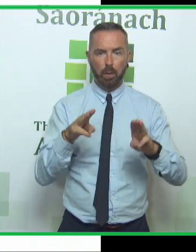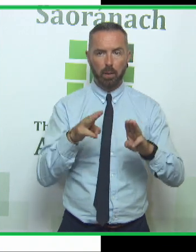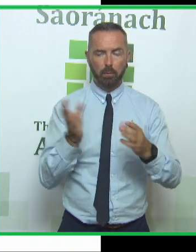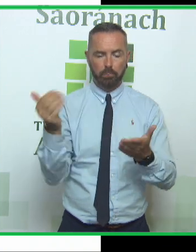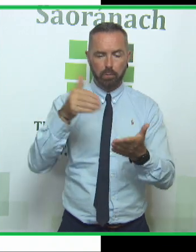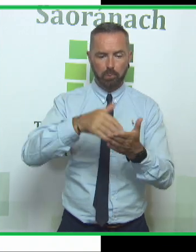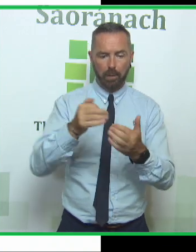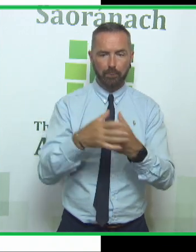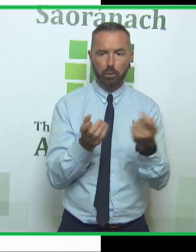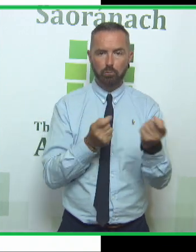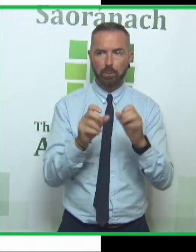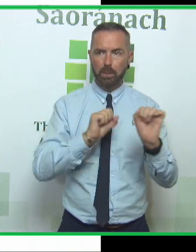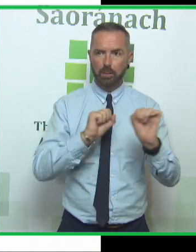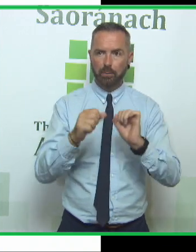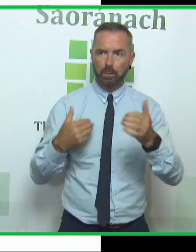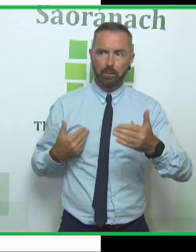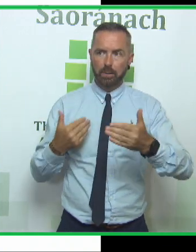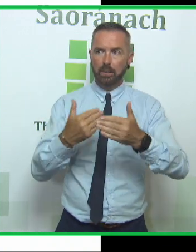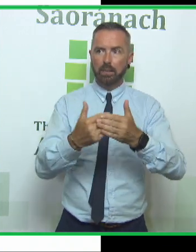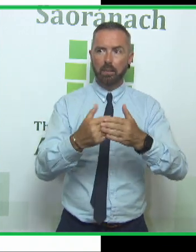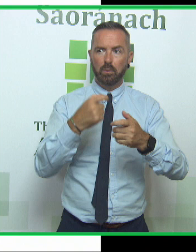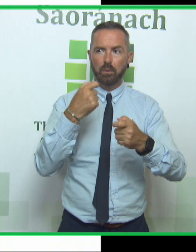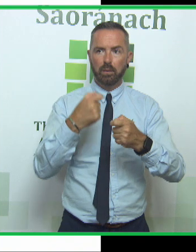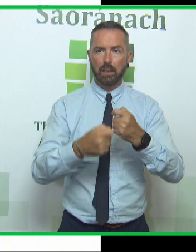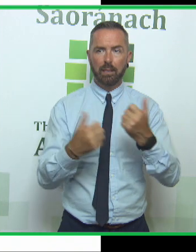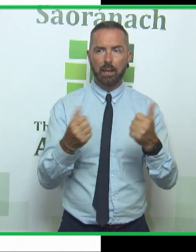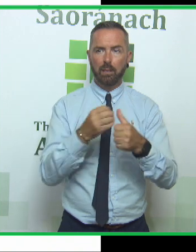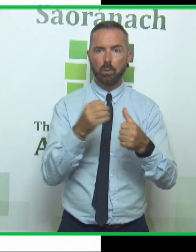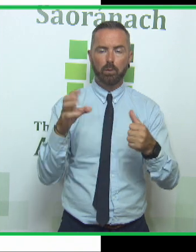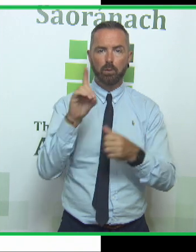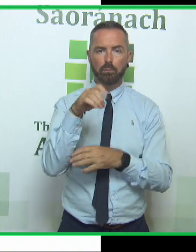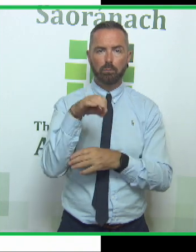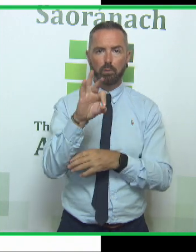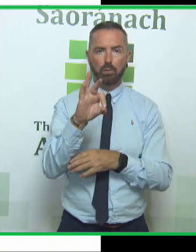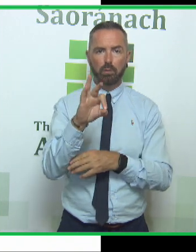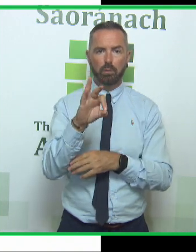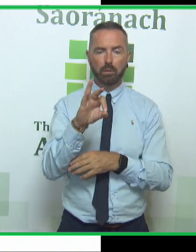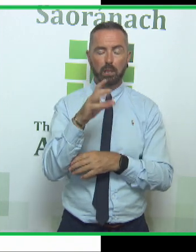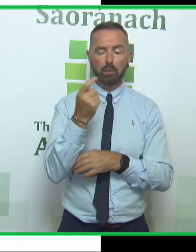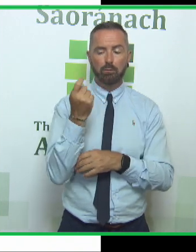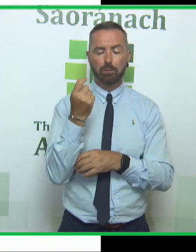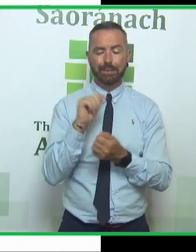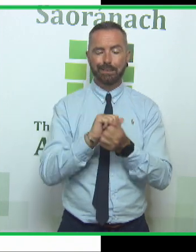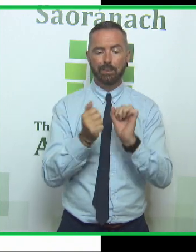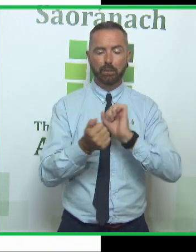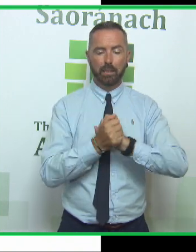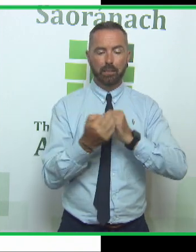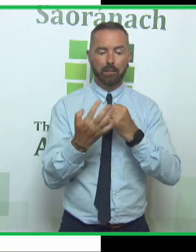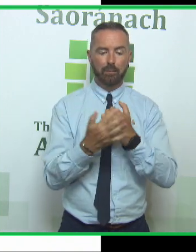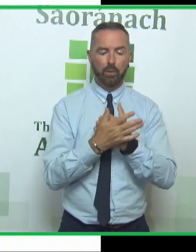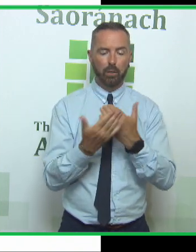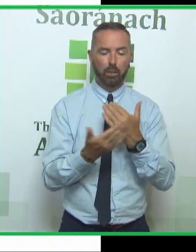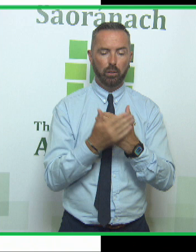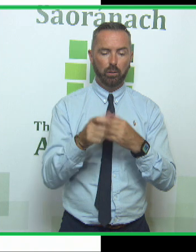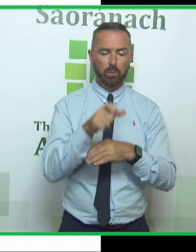presented to treatment services than any other drug, and that's a recent change. For young people's